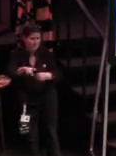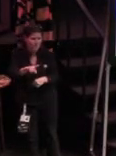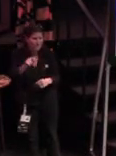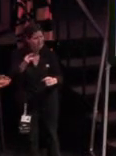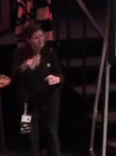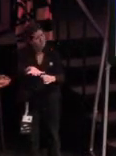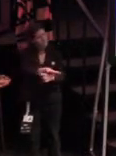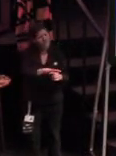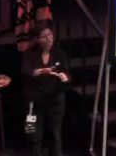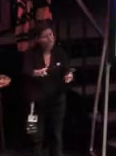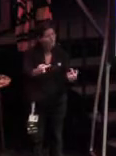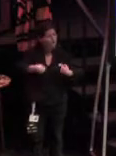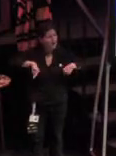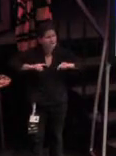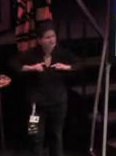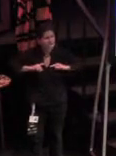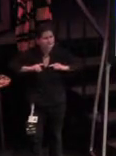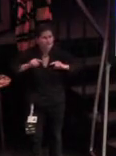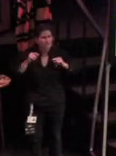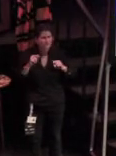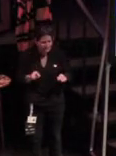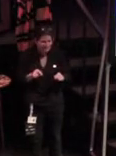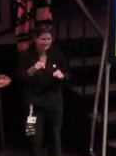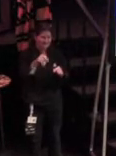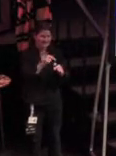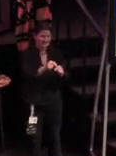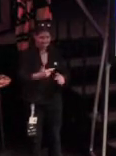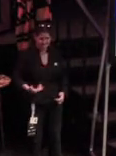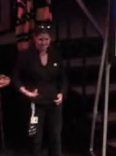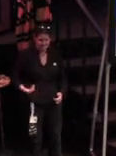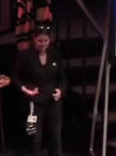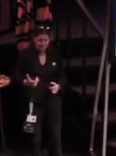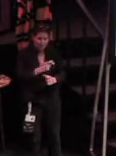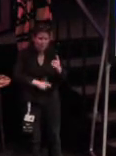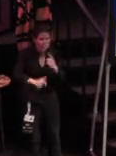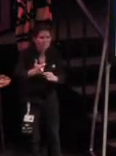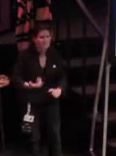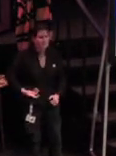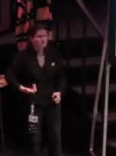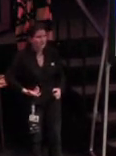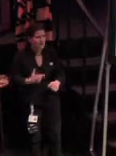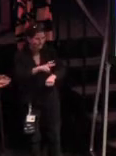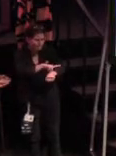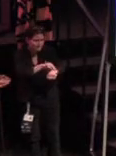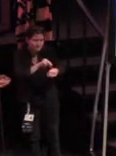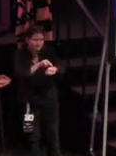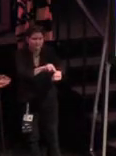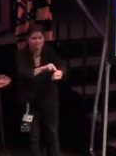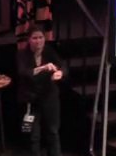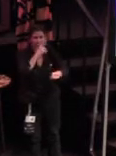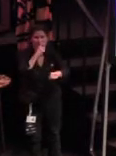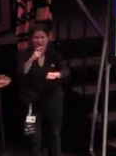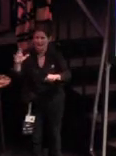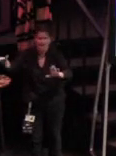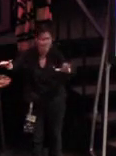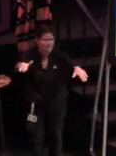And given that this is a community apprenticeship role, I could go out and find those people and get them into the theatre. And I didn't